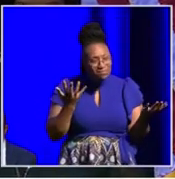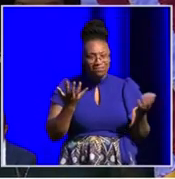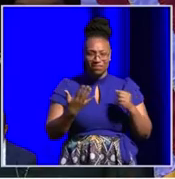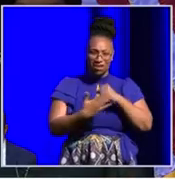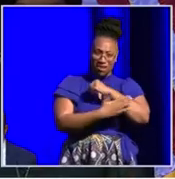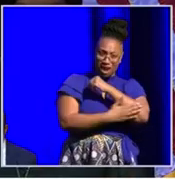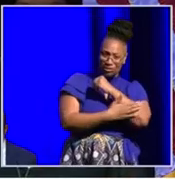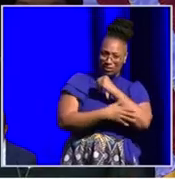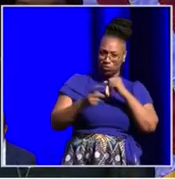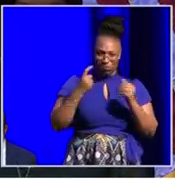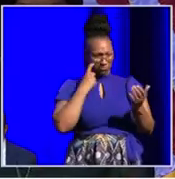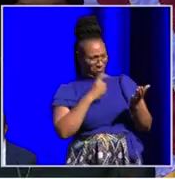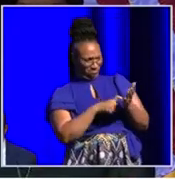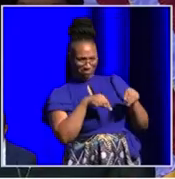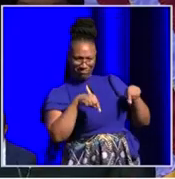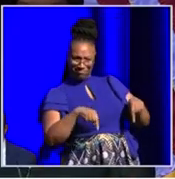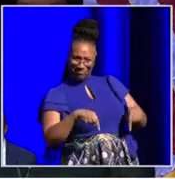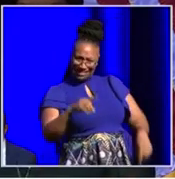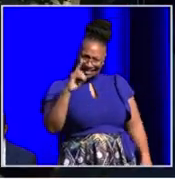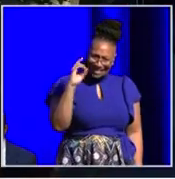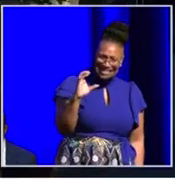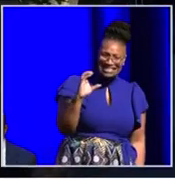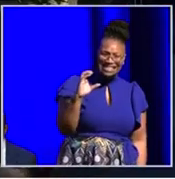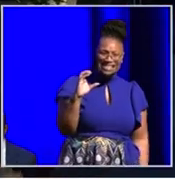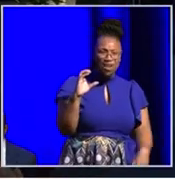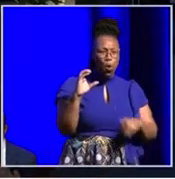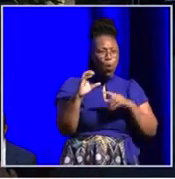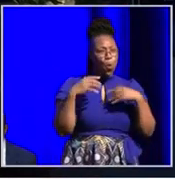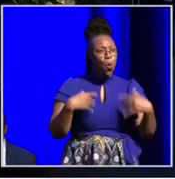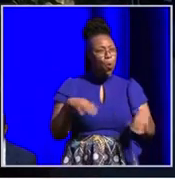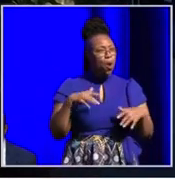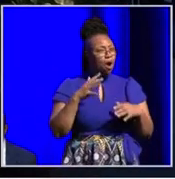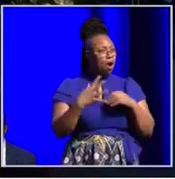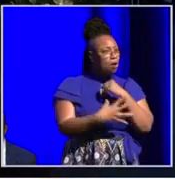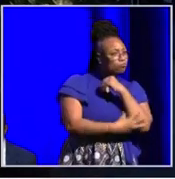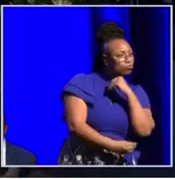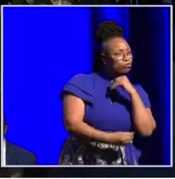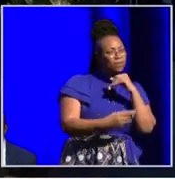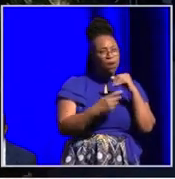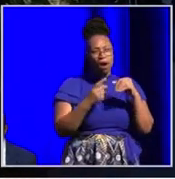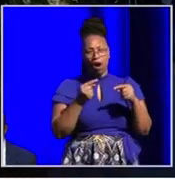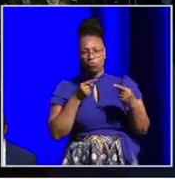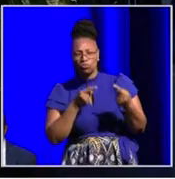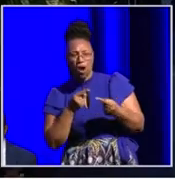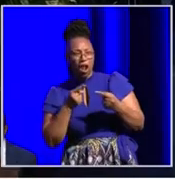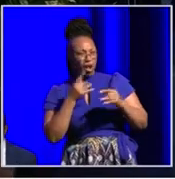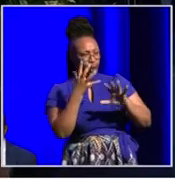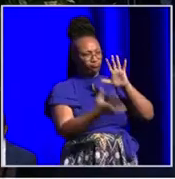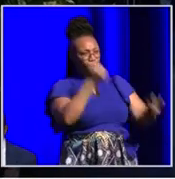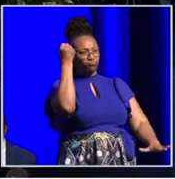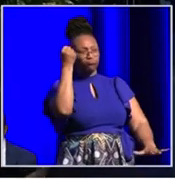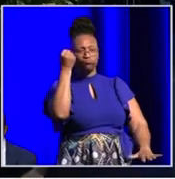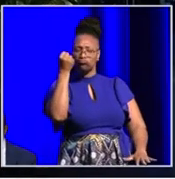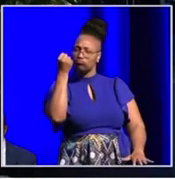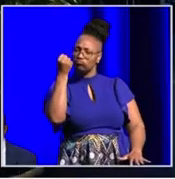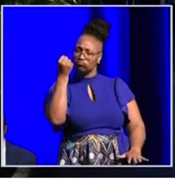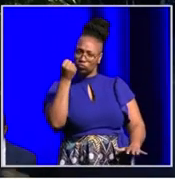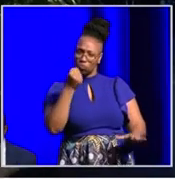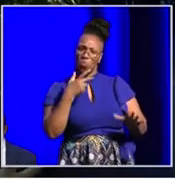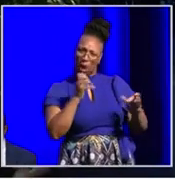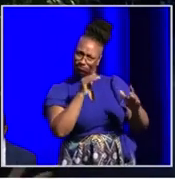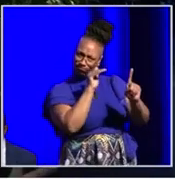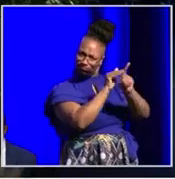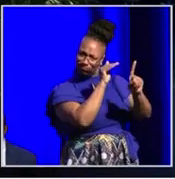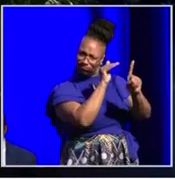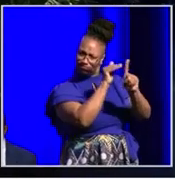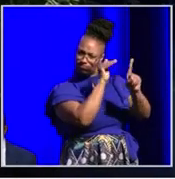disenfranchisement of D.C. residents. We also made historic progress on home rule in the 117th Congress. For